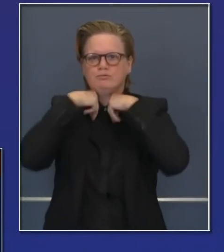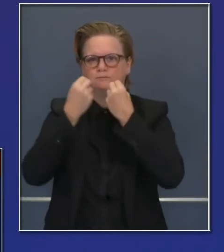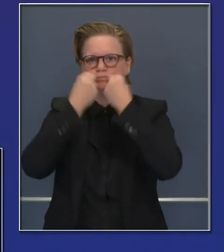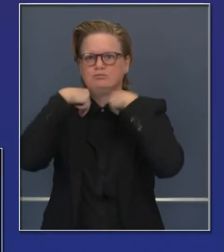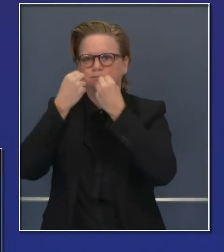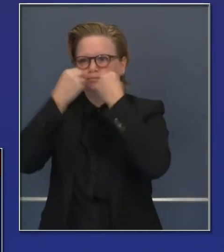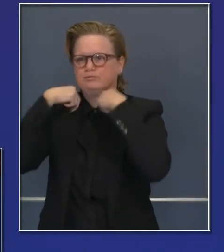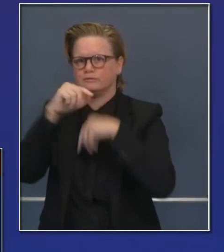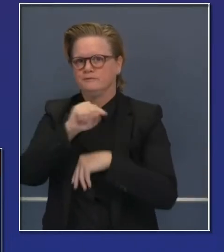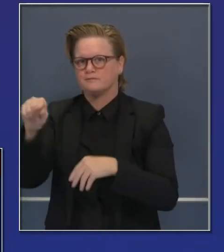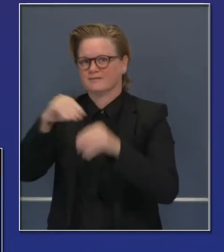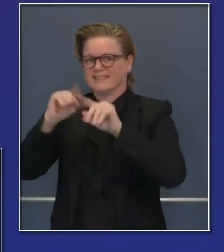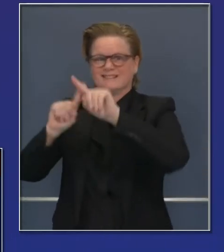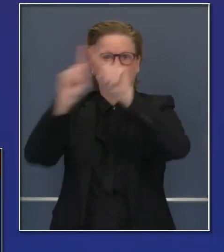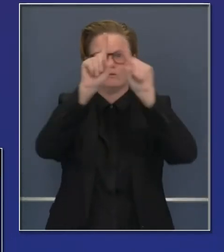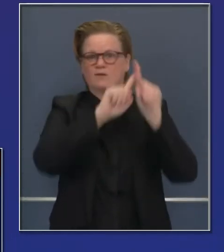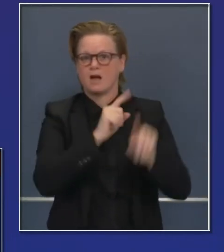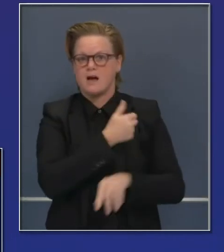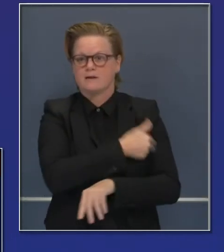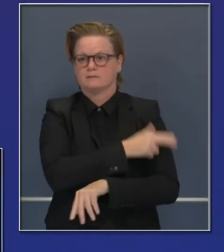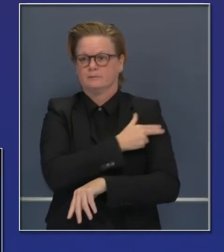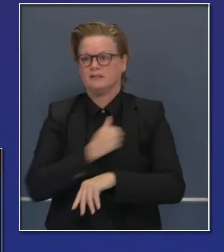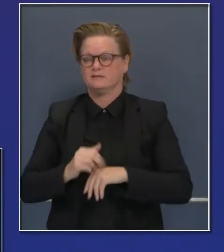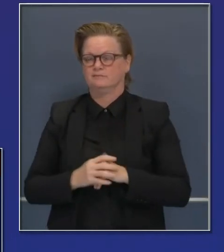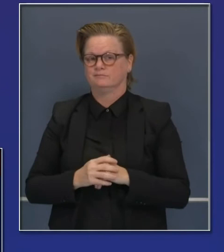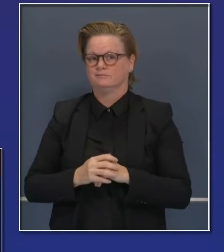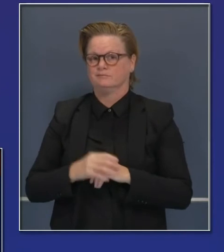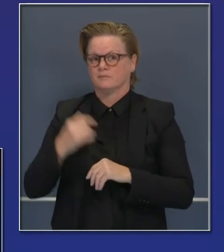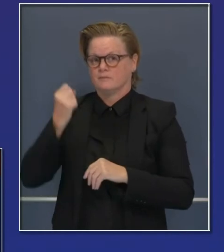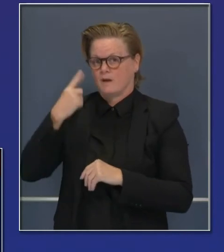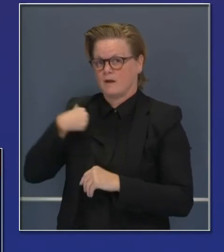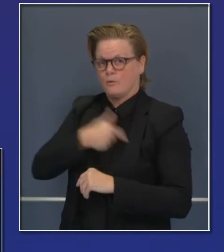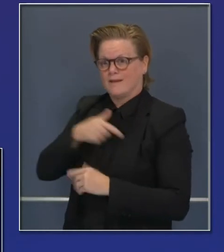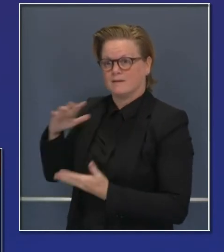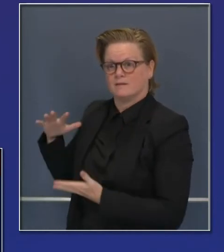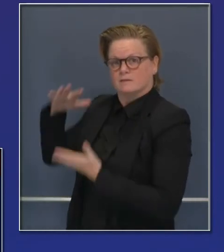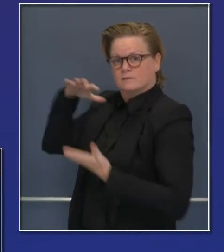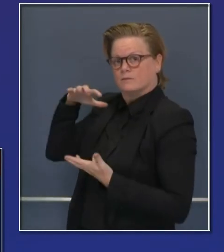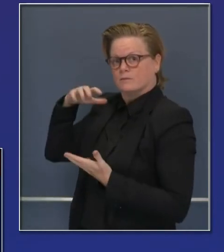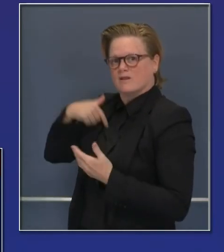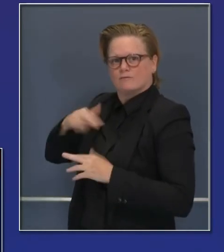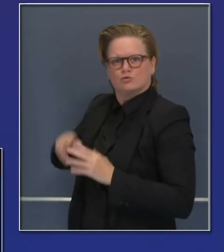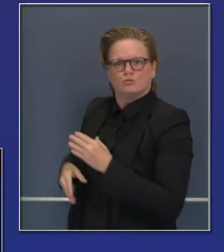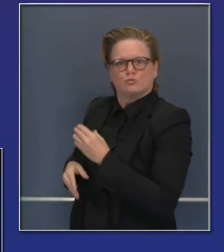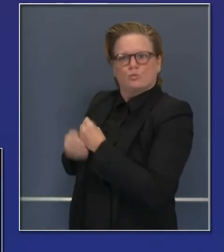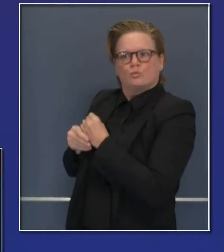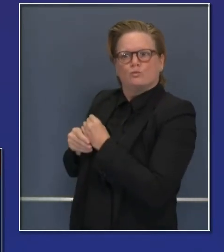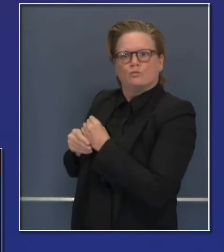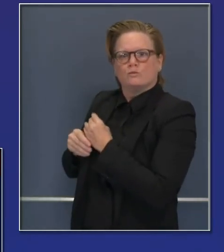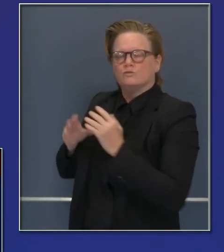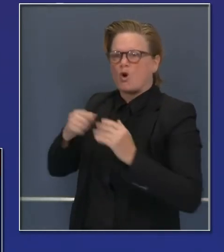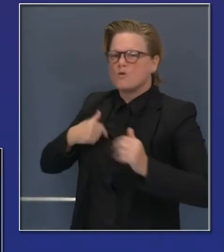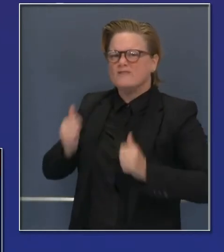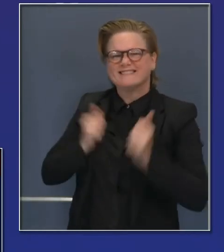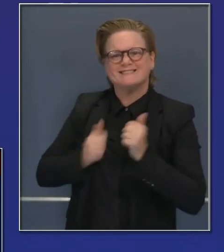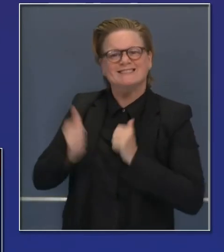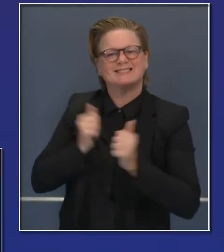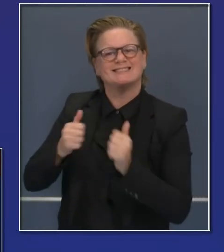in addition to that, we have been very aggressive in the last 6 months in procuring and purchasing